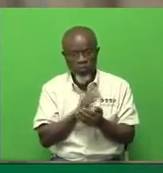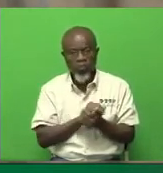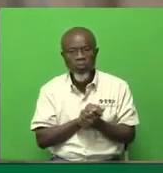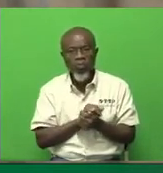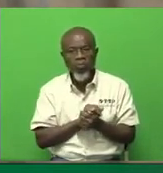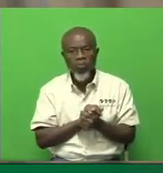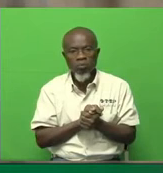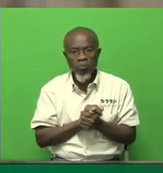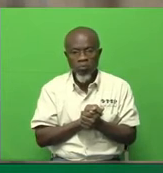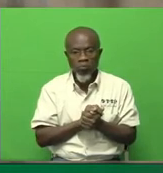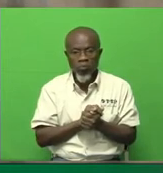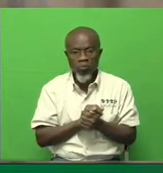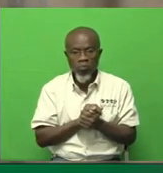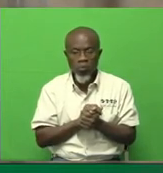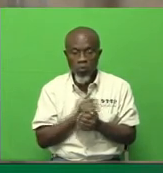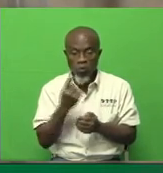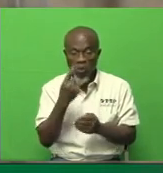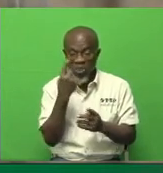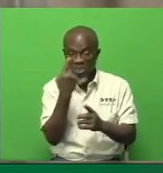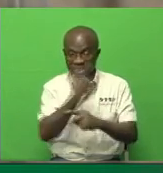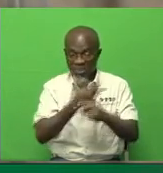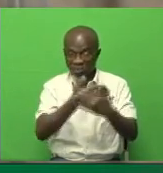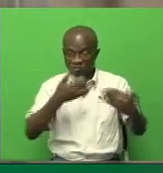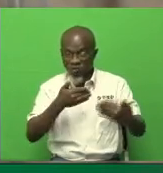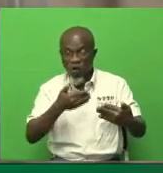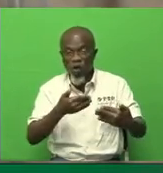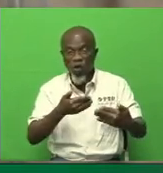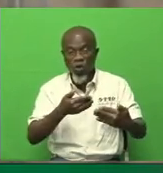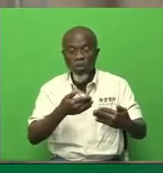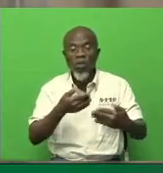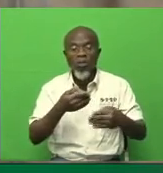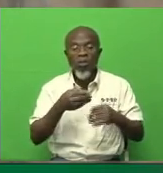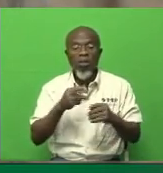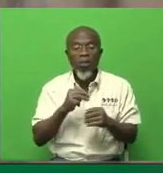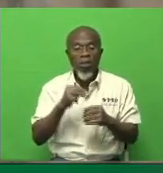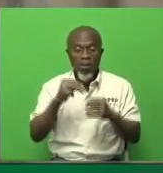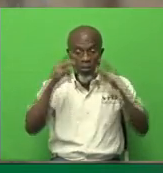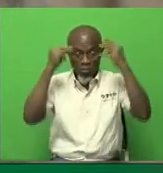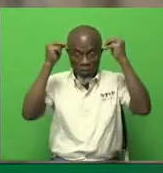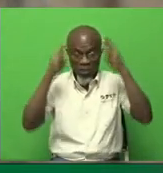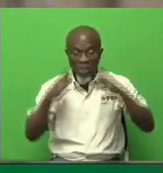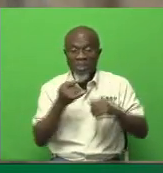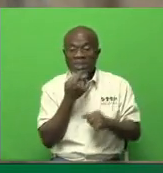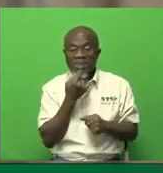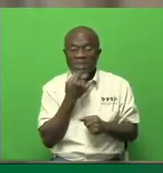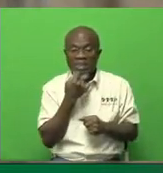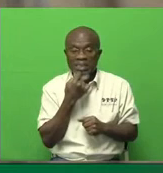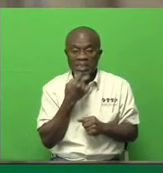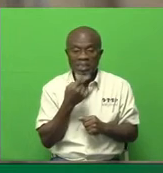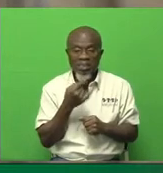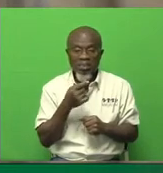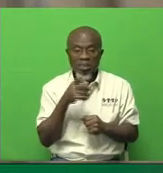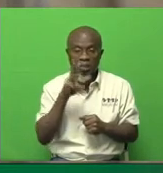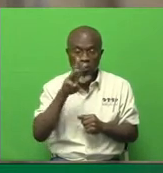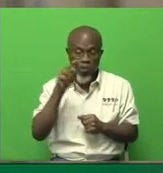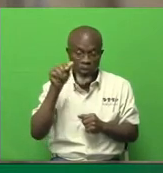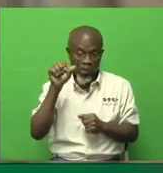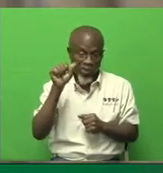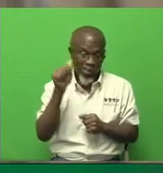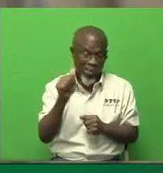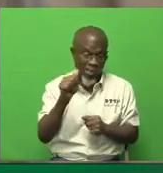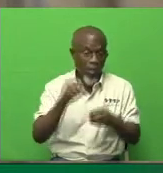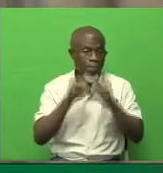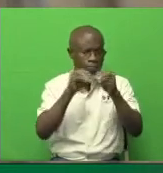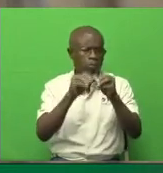March 8th minutes of Public Utilities Marvin Gonzalez boasted that for the first time Wasa has put together a business plan